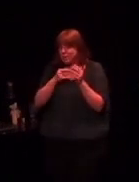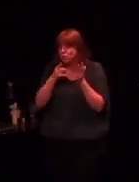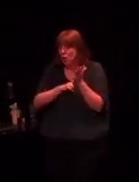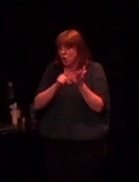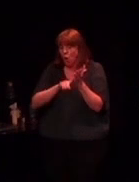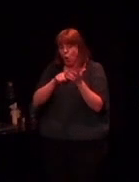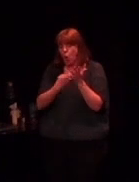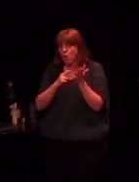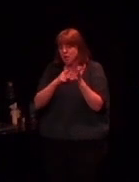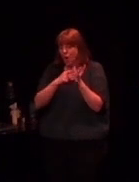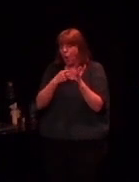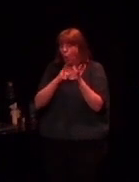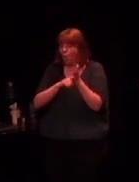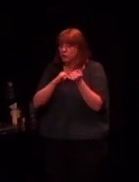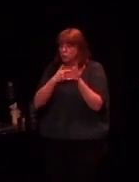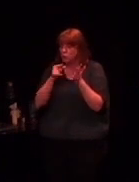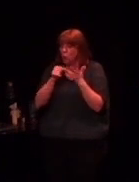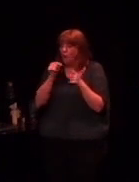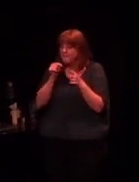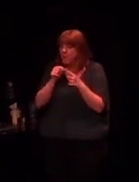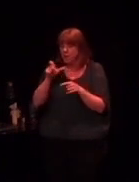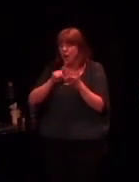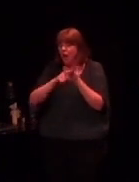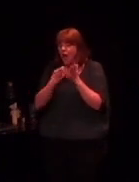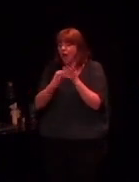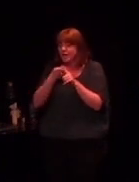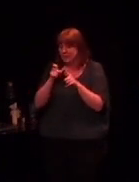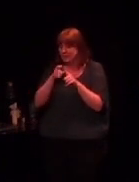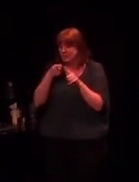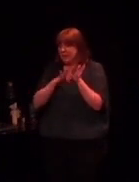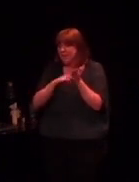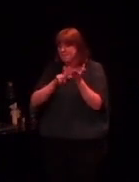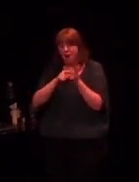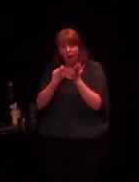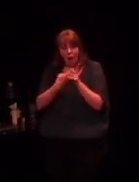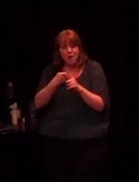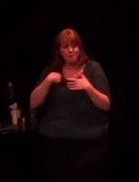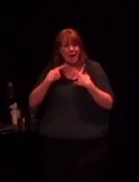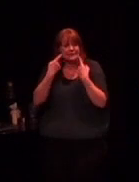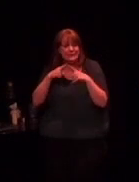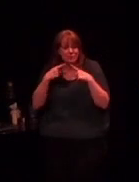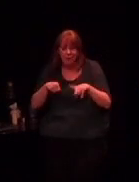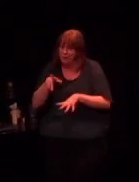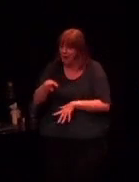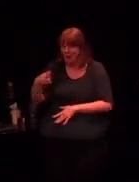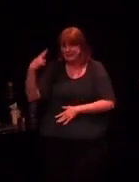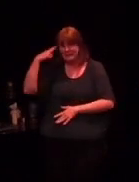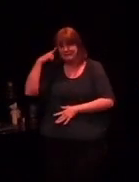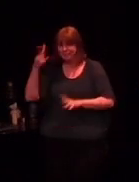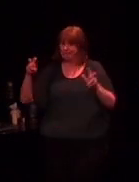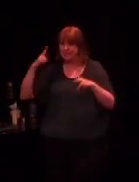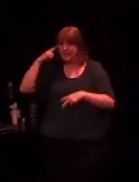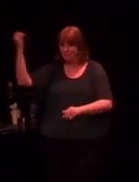Alsop, Clark Denmark, and Linda Day, they were my BSL teachers. They are like the deaf royalty